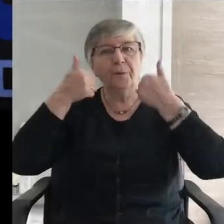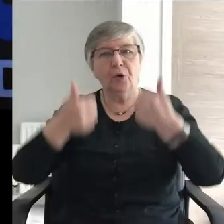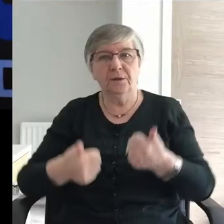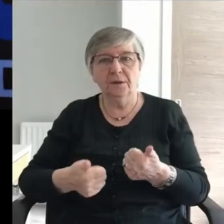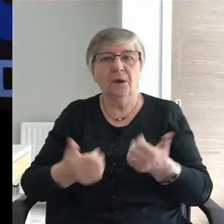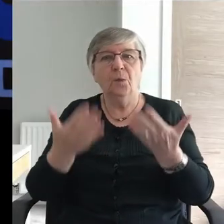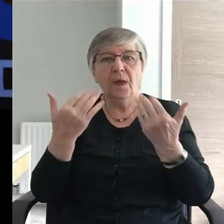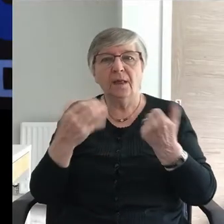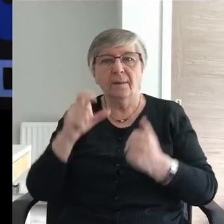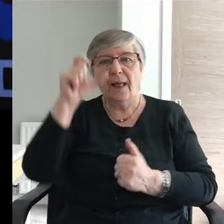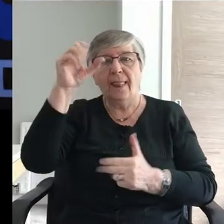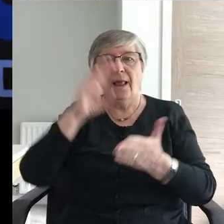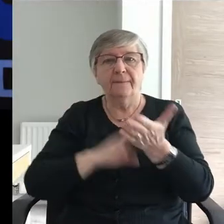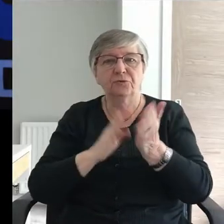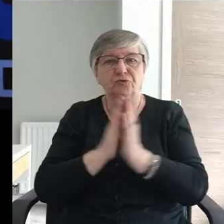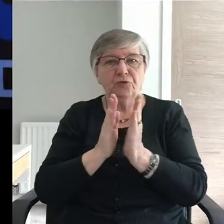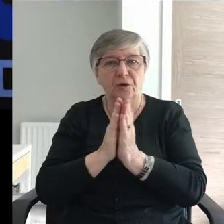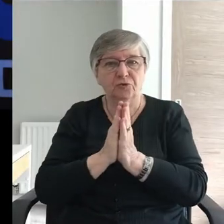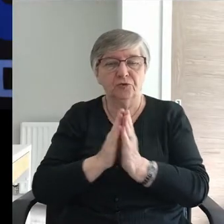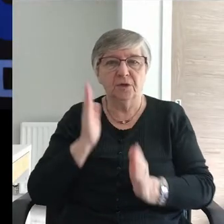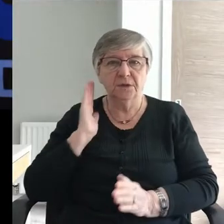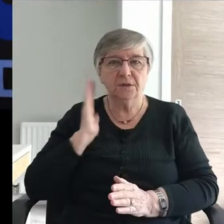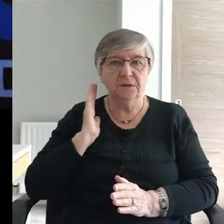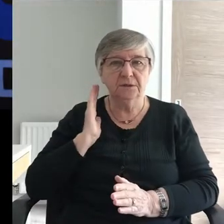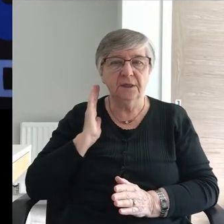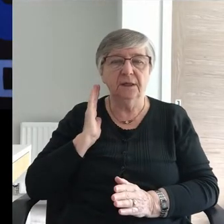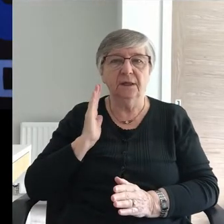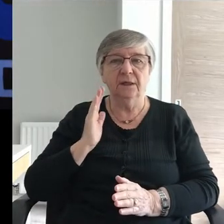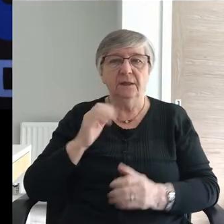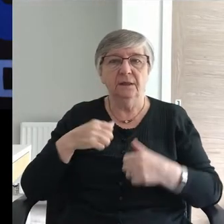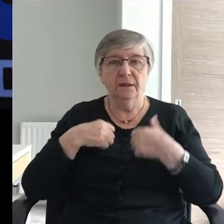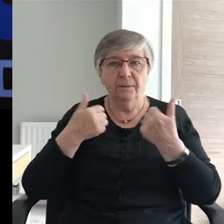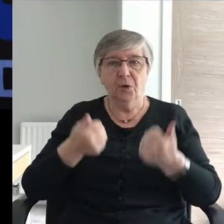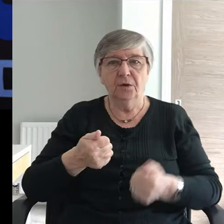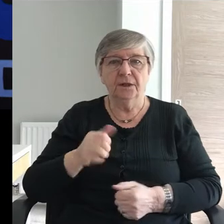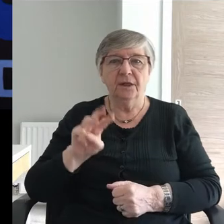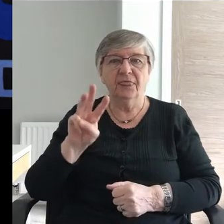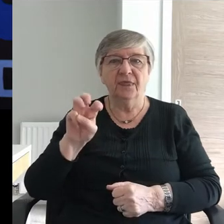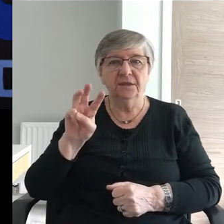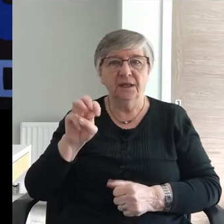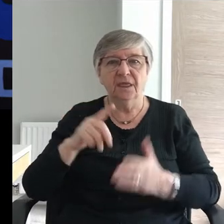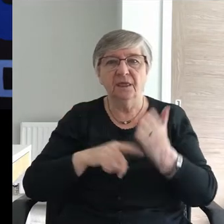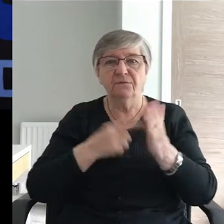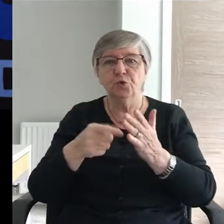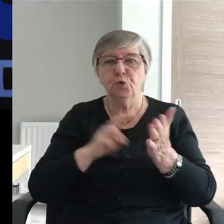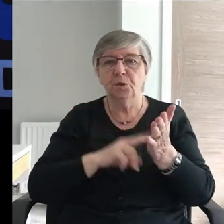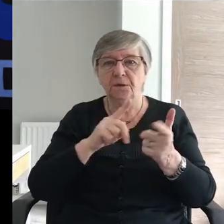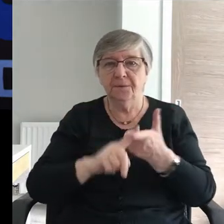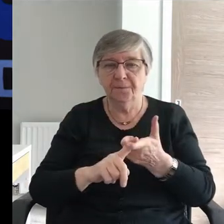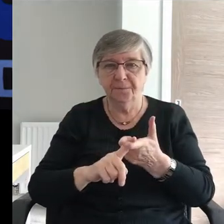Good morning and welcome to Claremont Parish Church Sunday service for Sunday morning, the 13th of